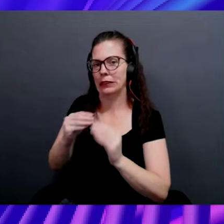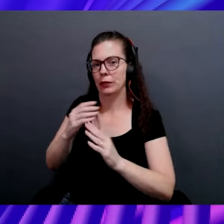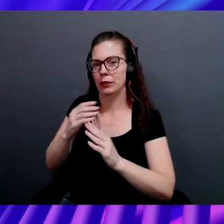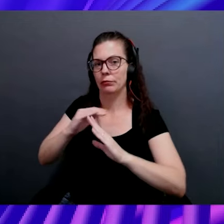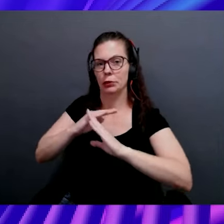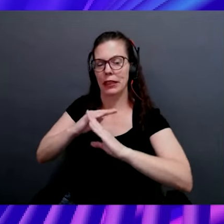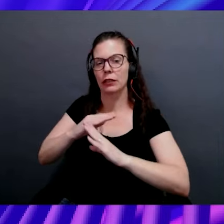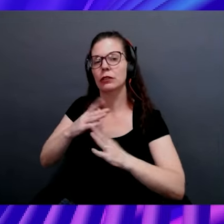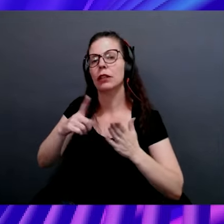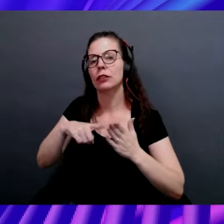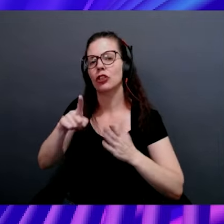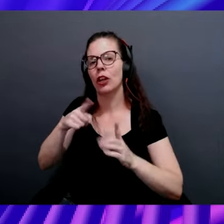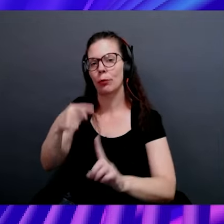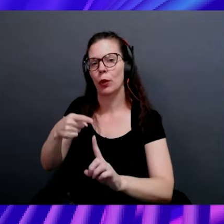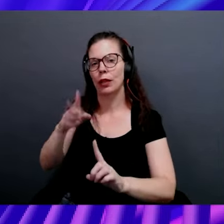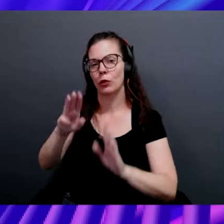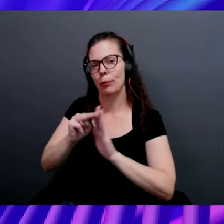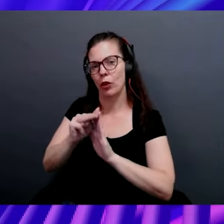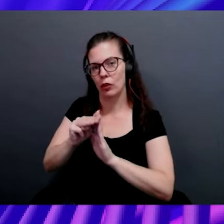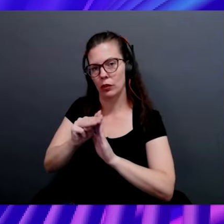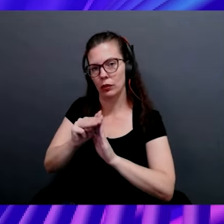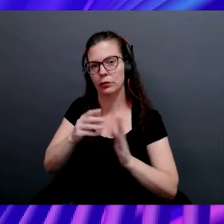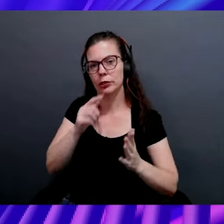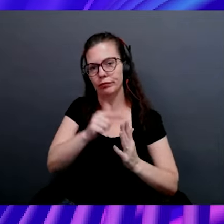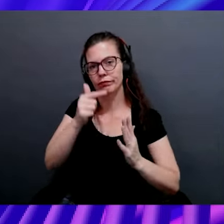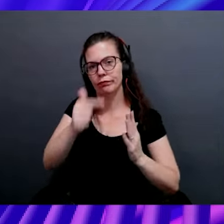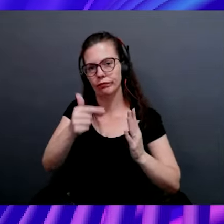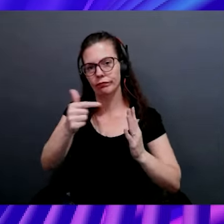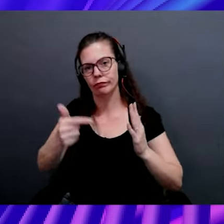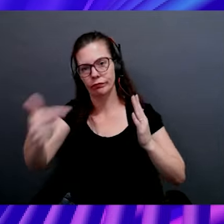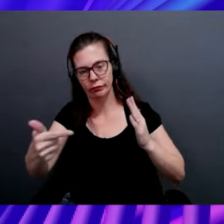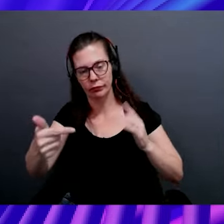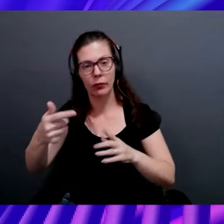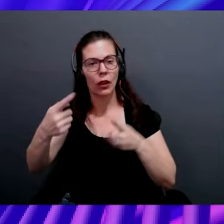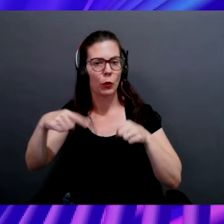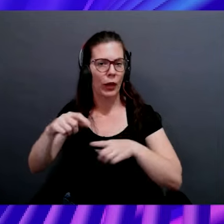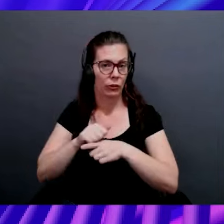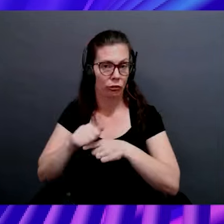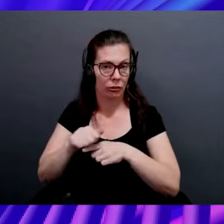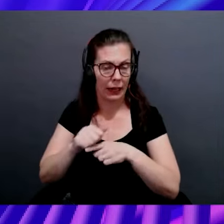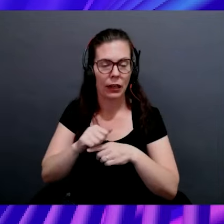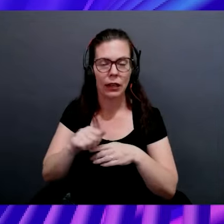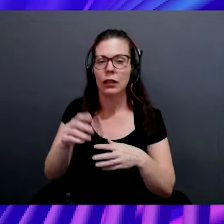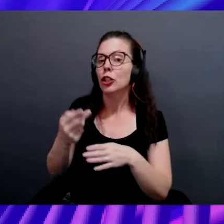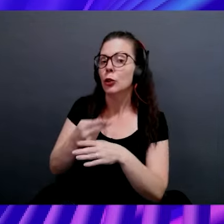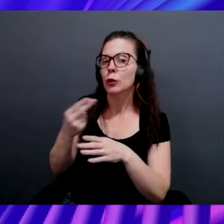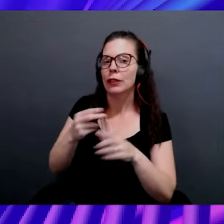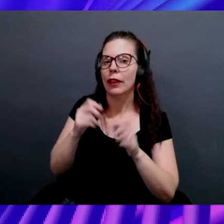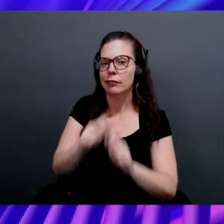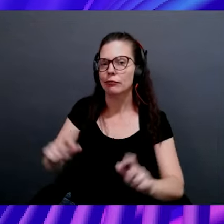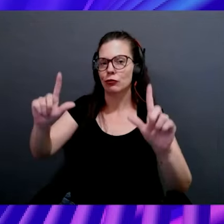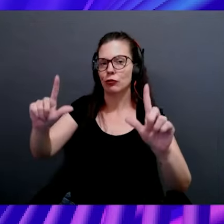your model as you do the training, and using frameworks like